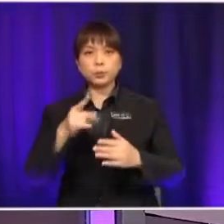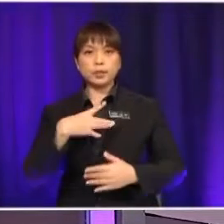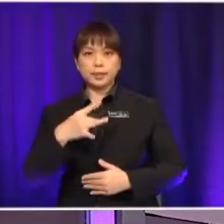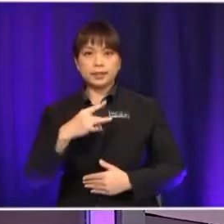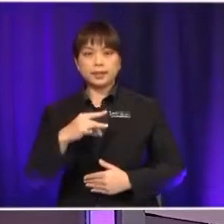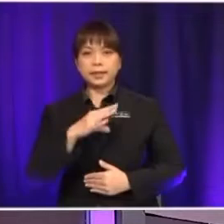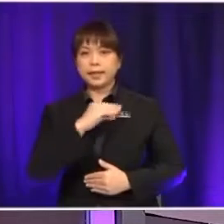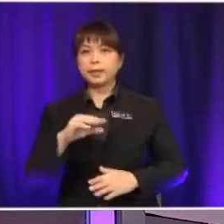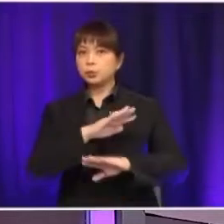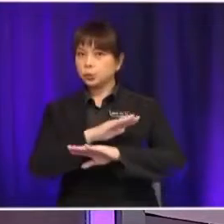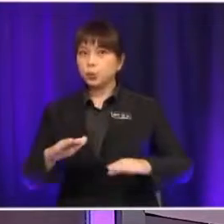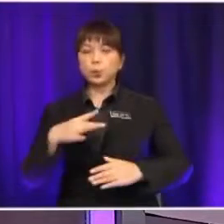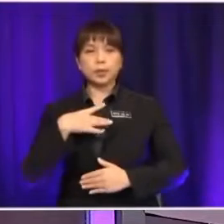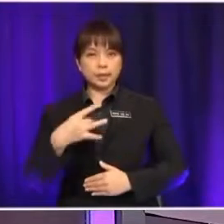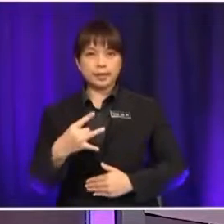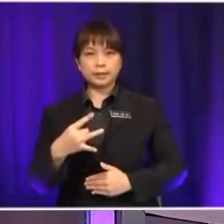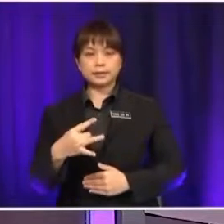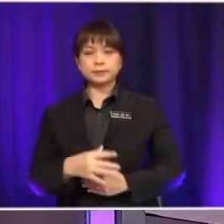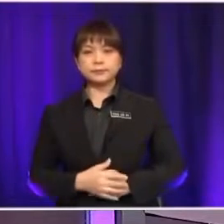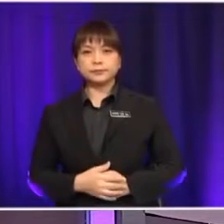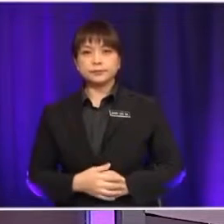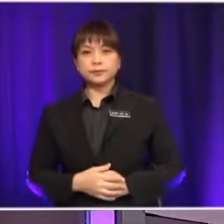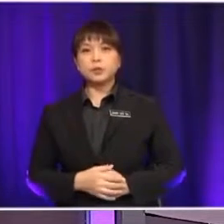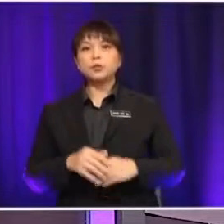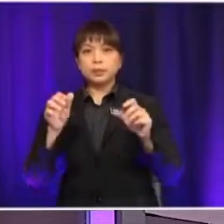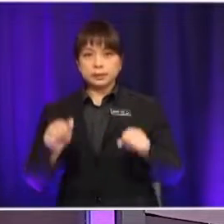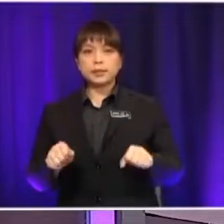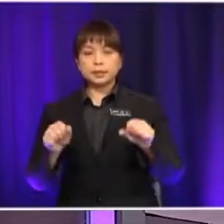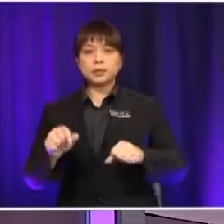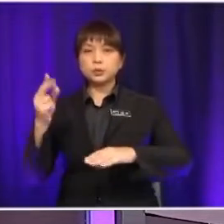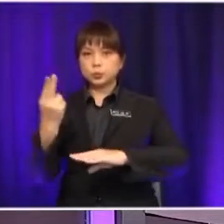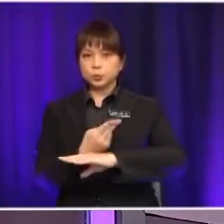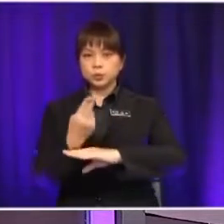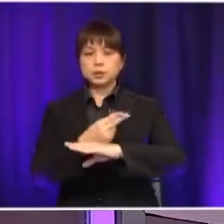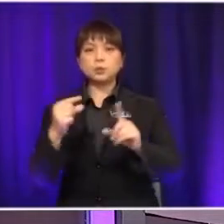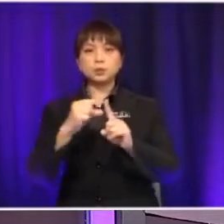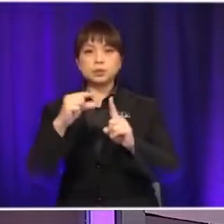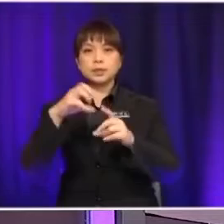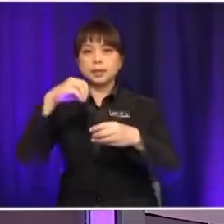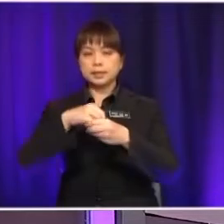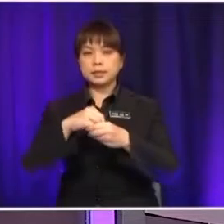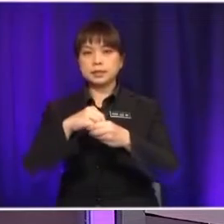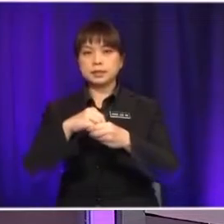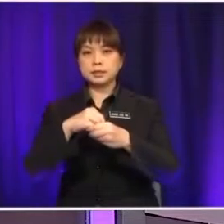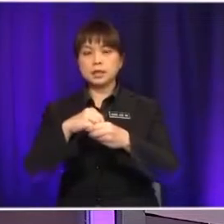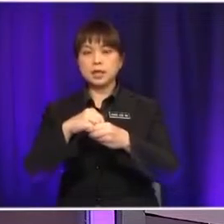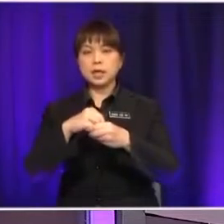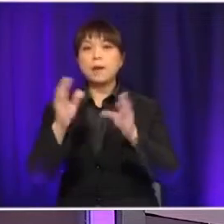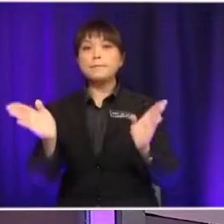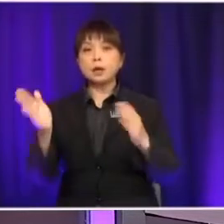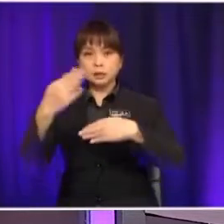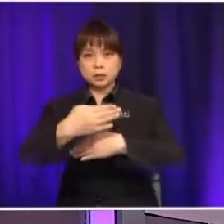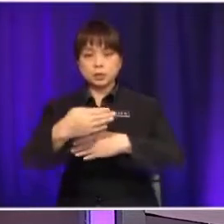about each type of computer. Okay, so you may use the words and the phrases in the boxes here to help you, to guide you. All